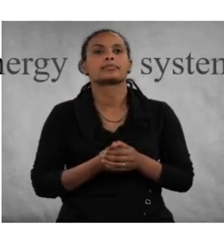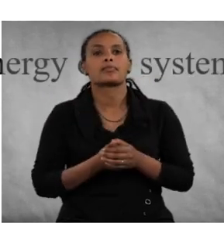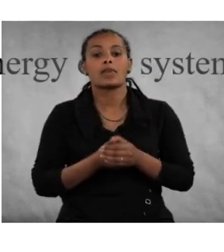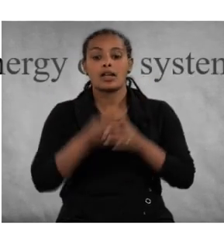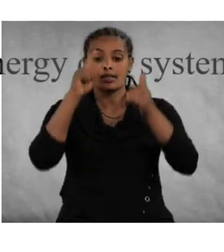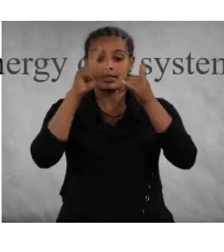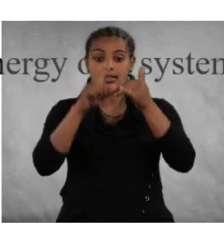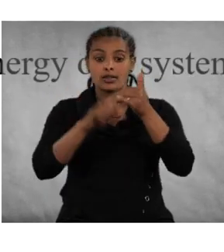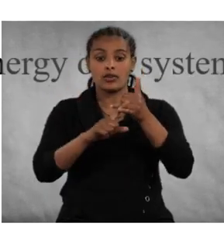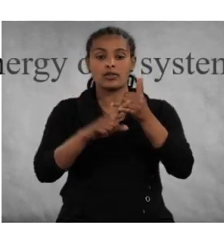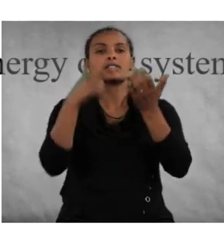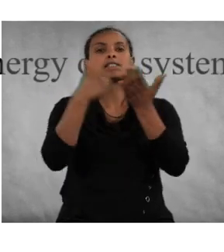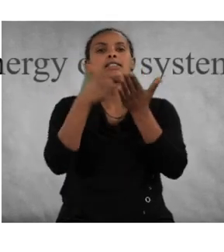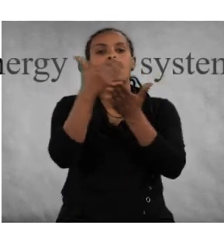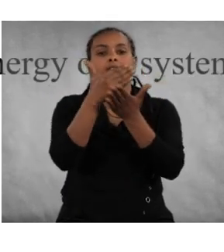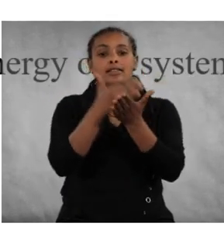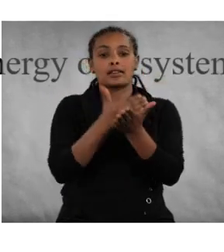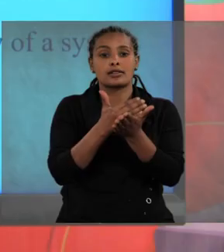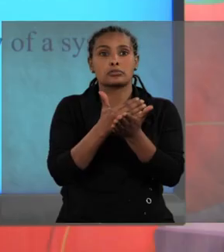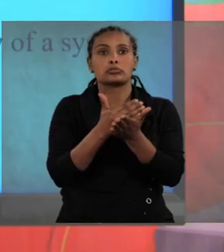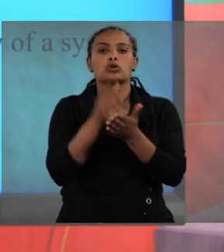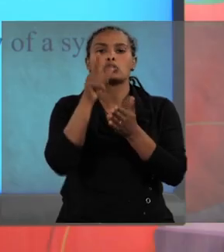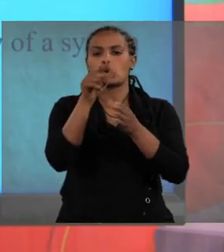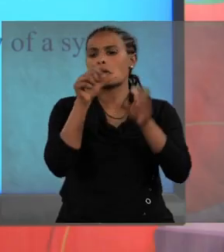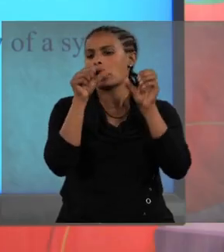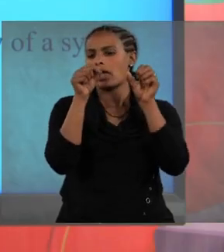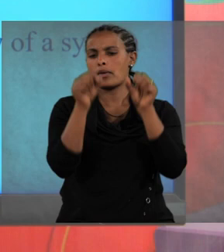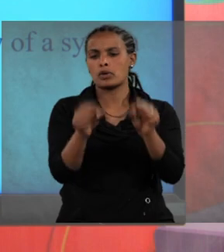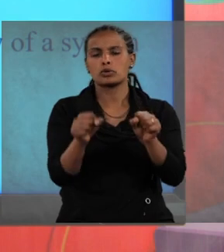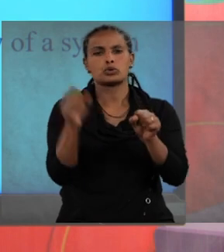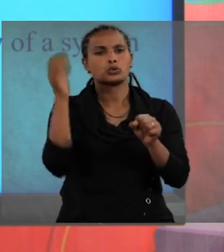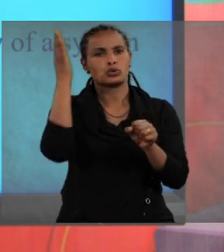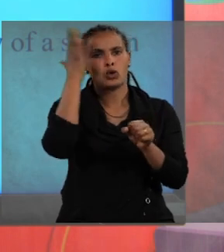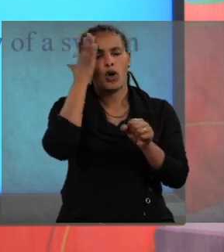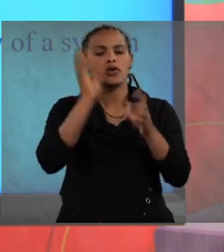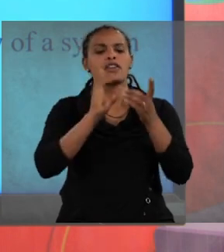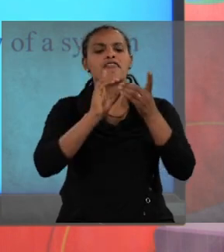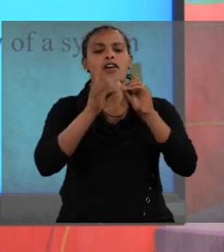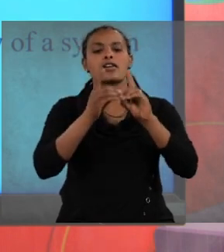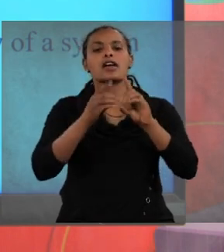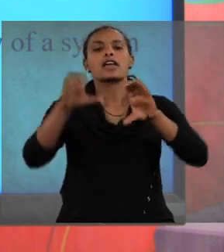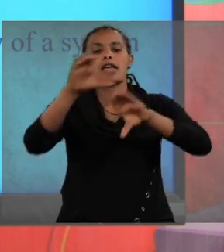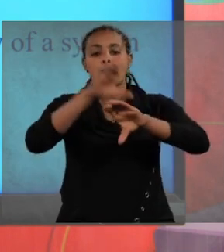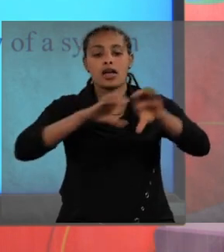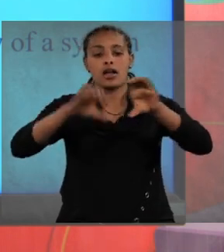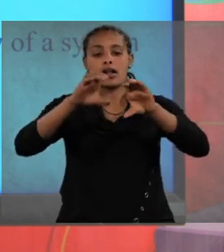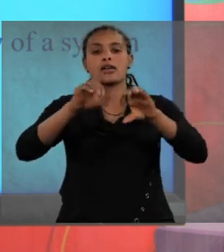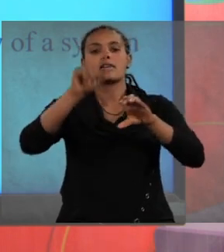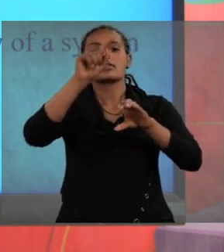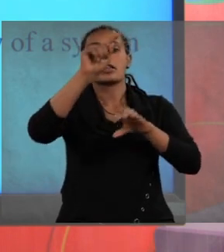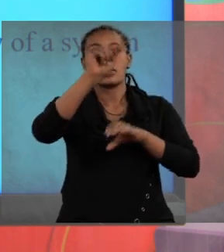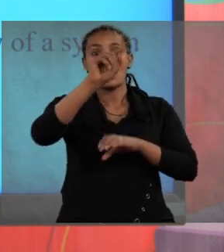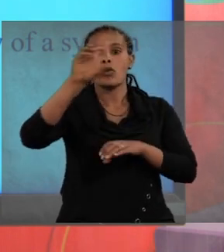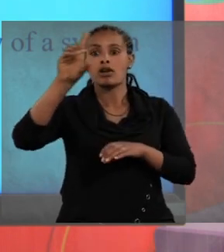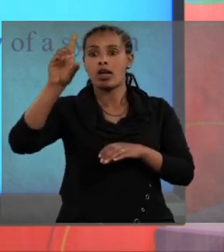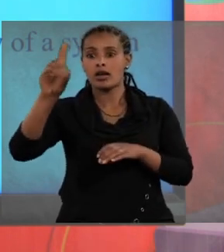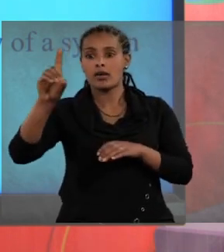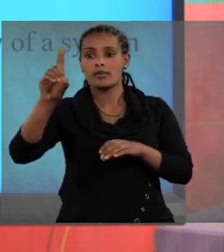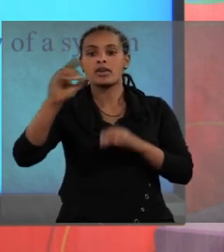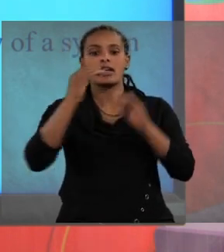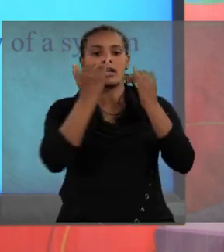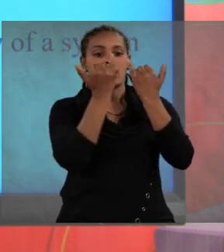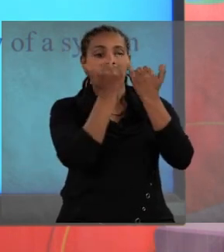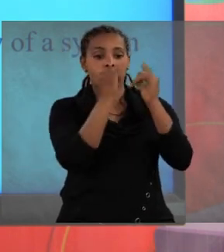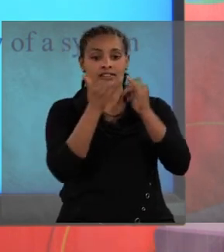At the end of this lesson, you will be able to define chemical thermodynamics,